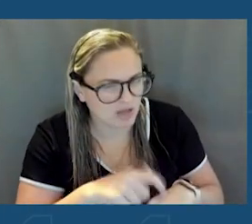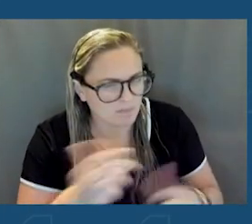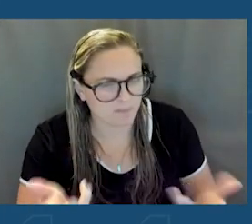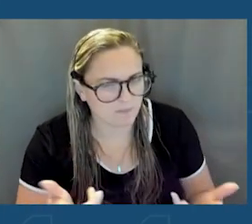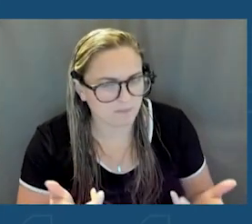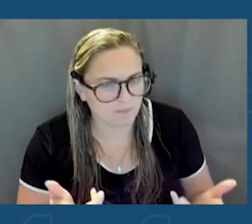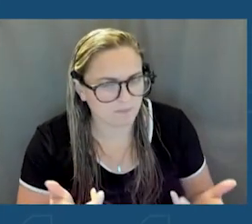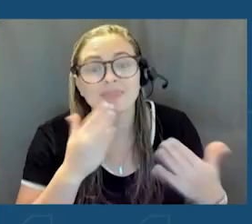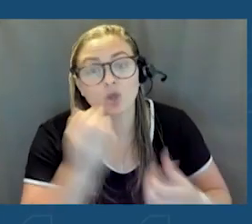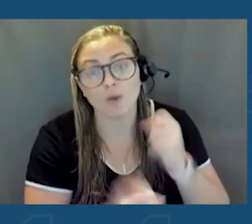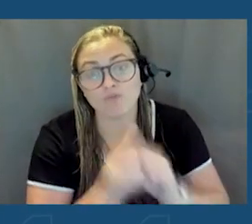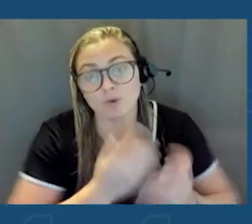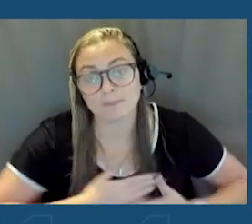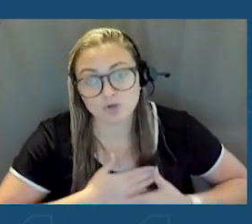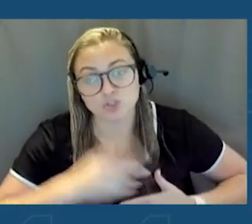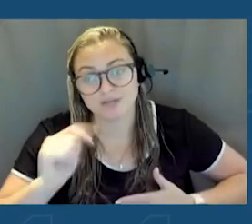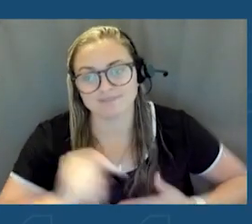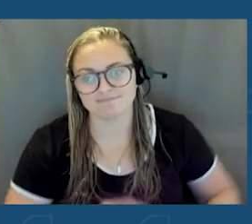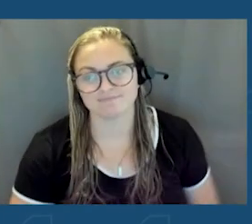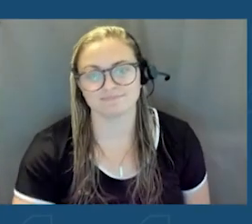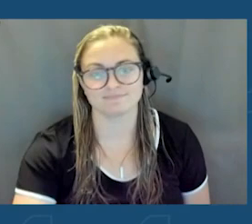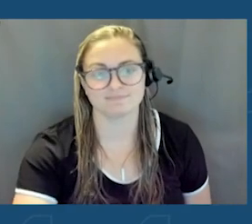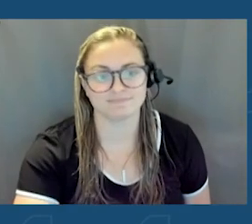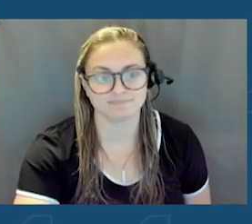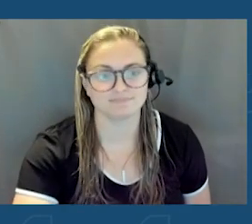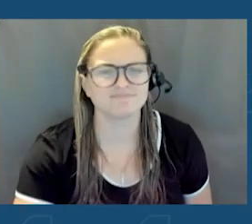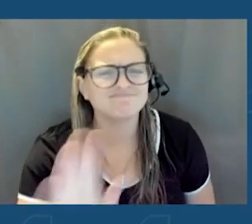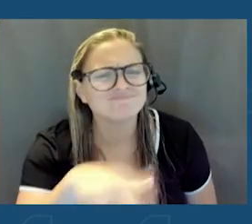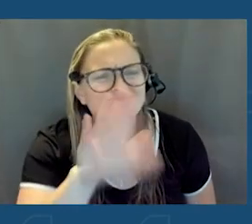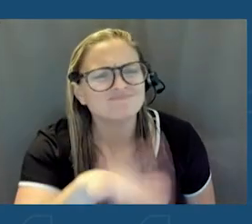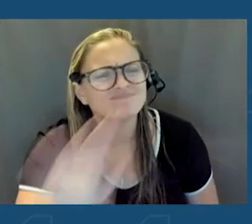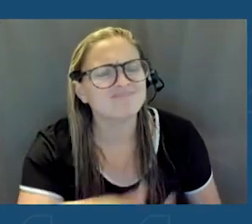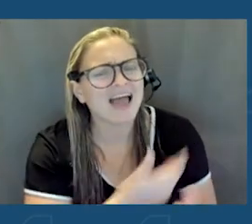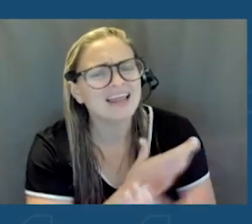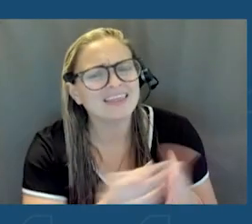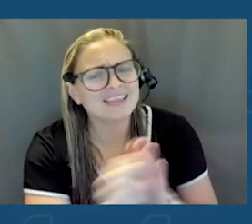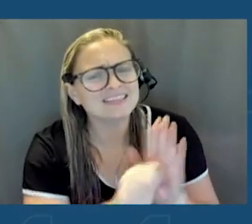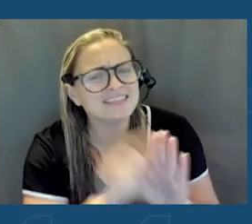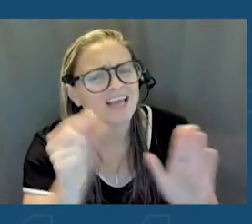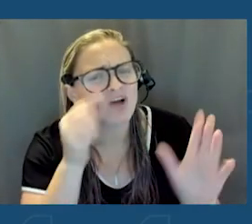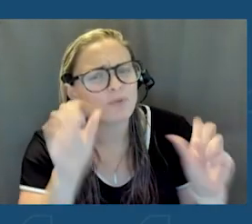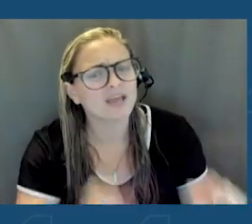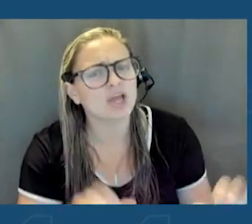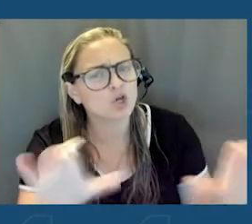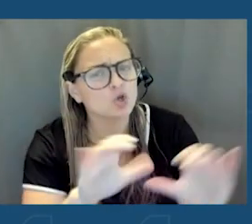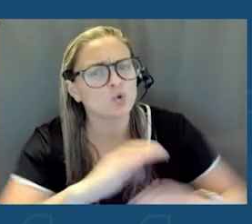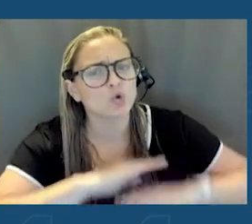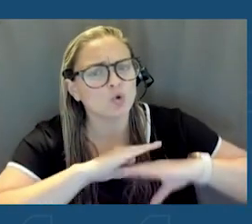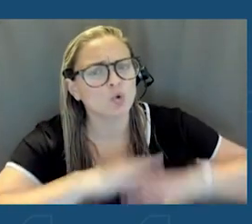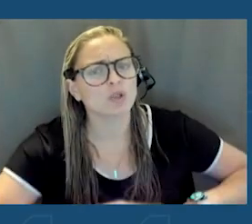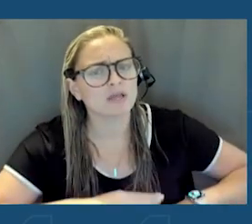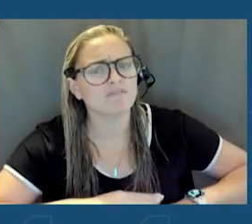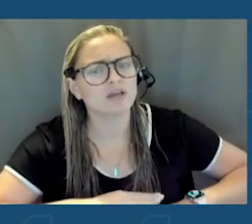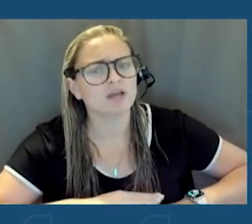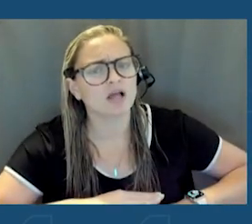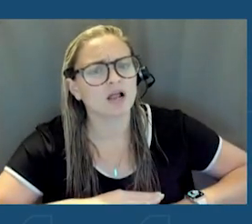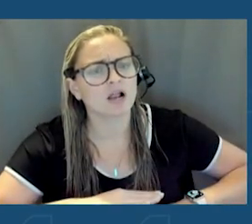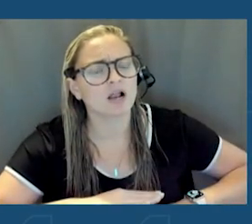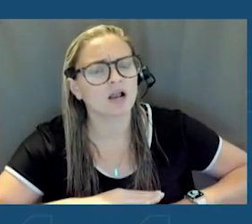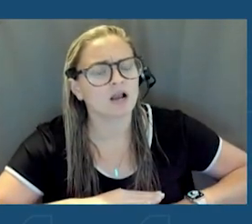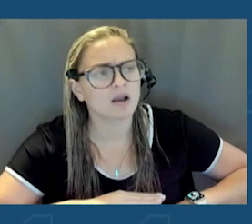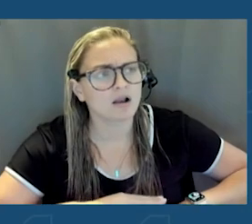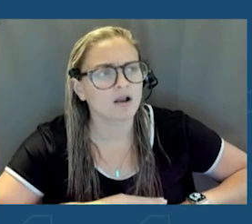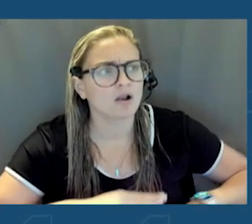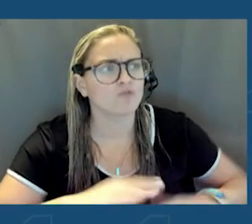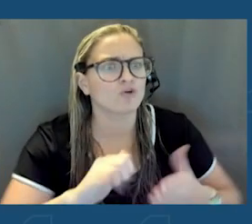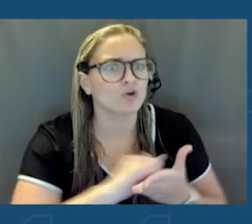thank you, everybody. Appreciate you coming in. Overall, is there anything that the state government can do to alleviate the rising rents that we're seeing, especially in New York